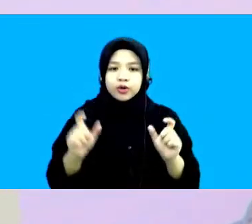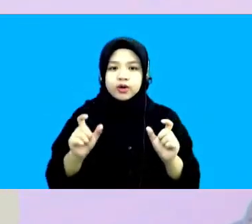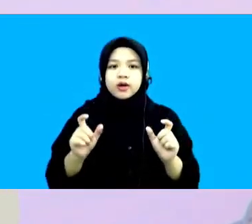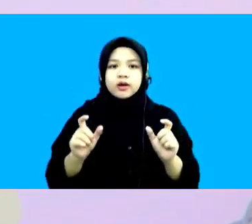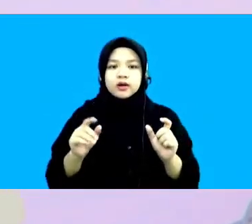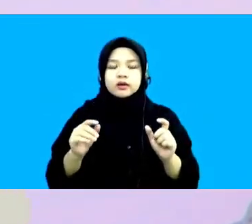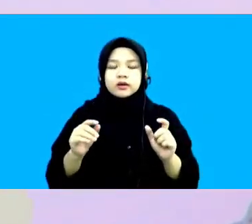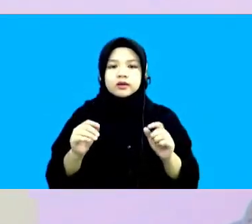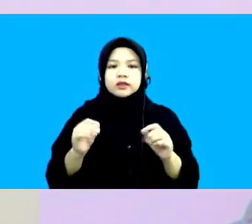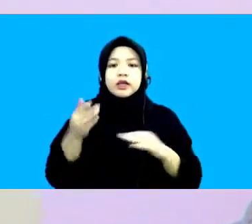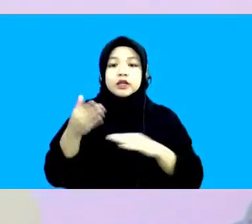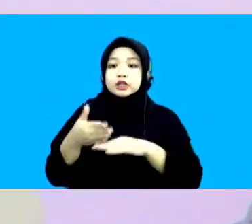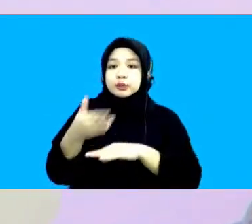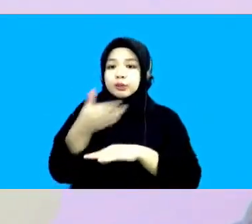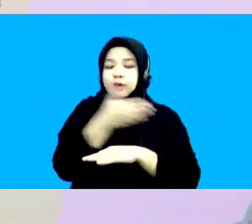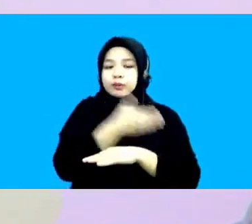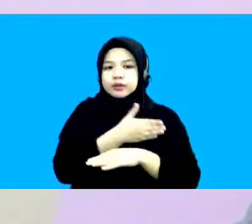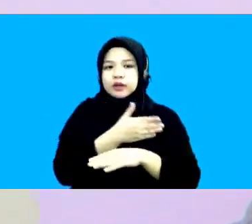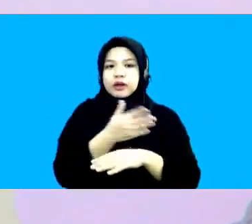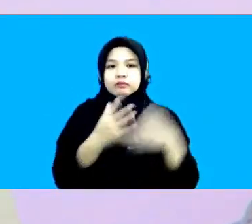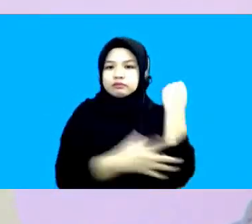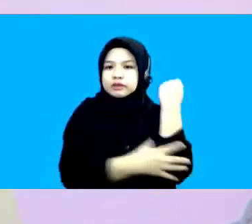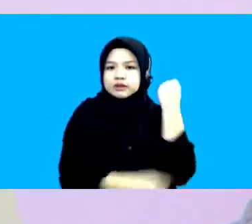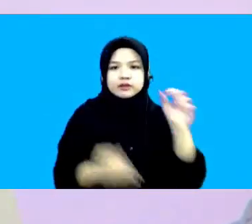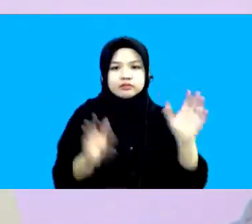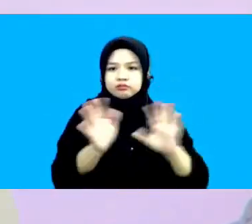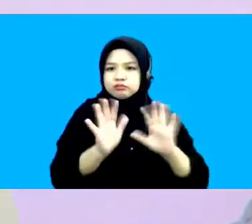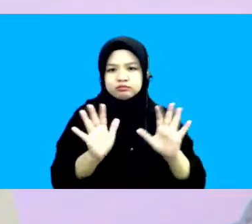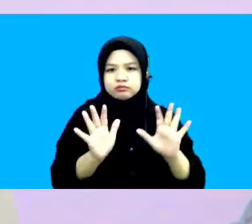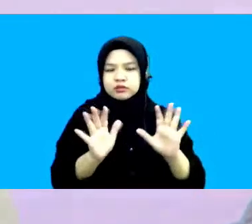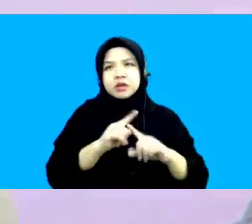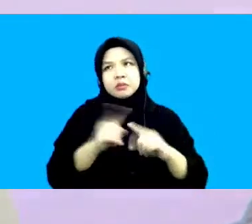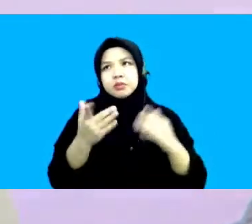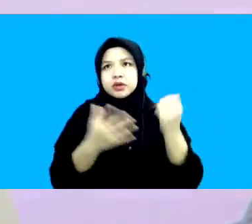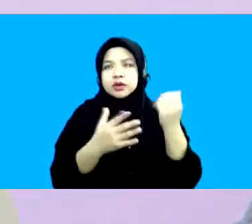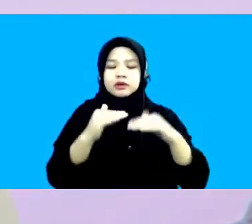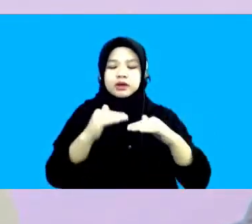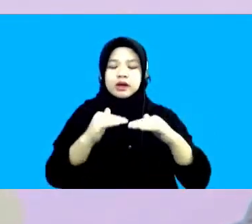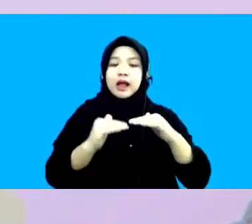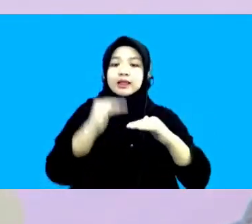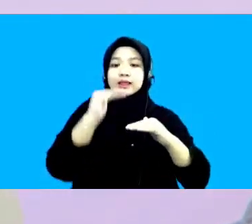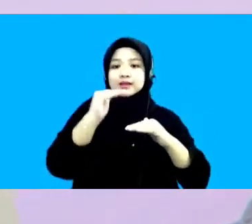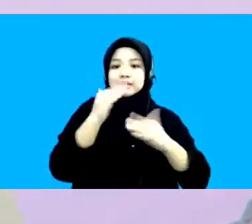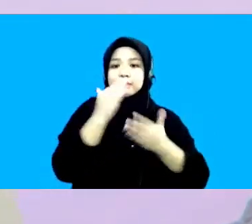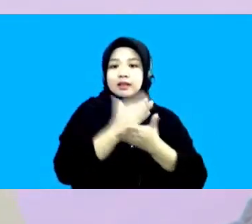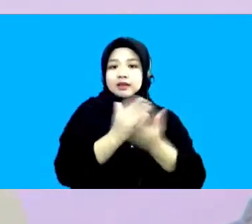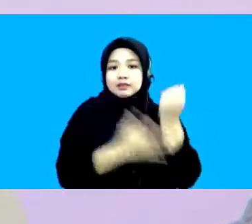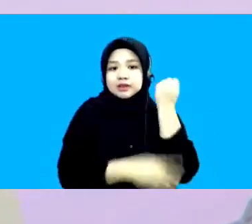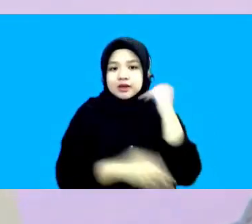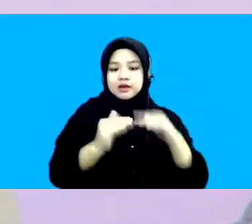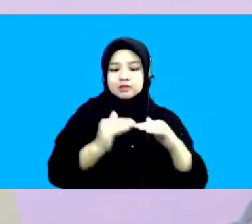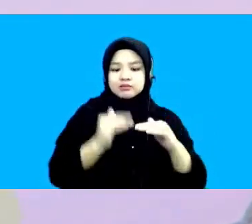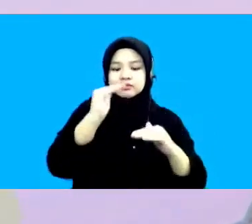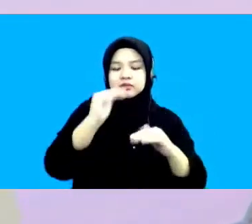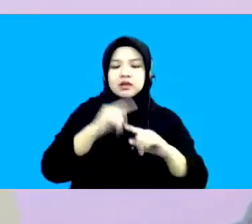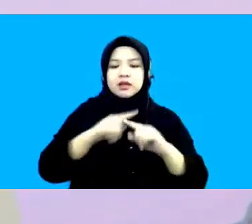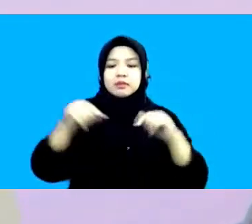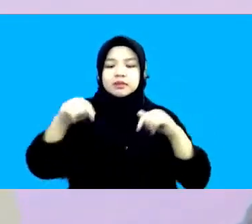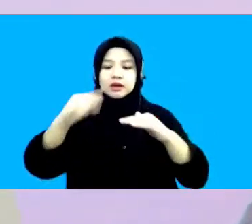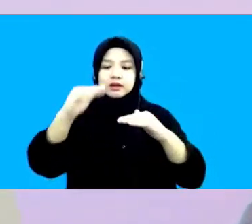toward it, it's a form of leading us to work toward the things that need to be done. Very effective. It's also, as we